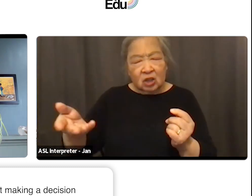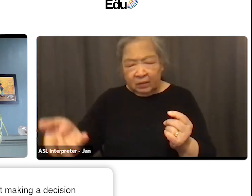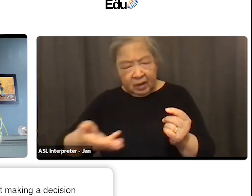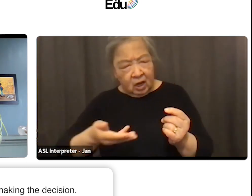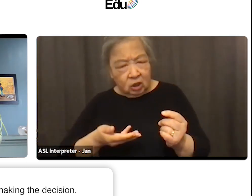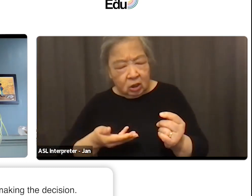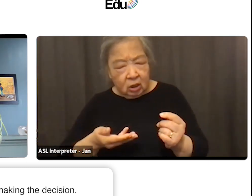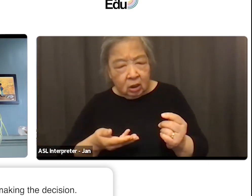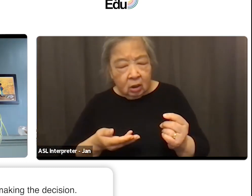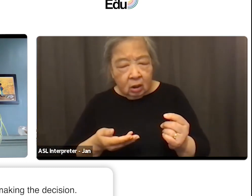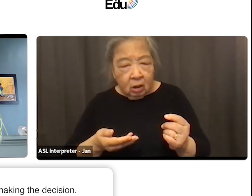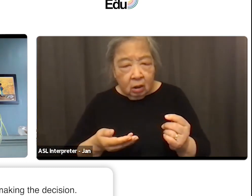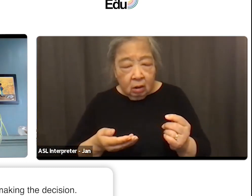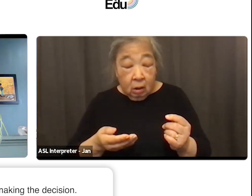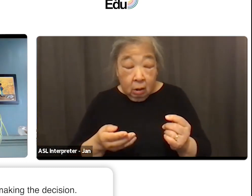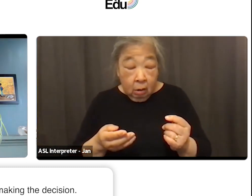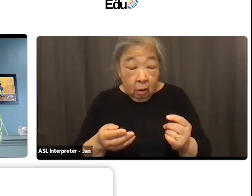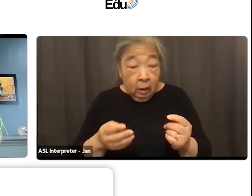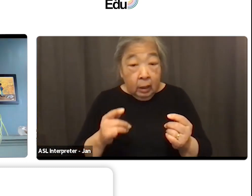making a decision is making a decision.